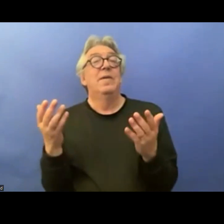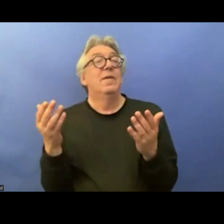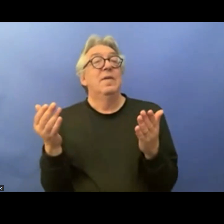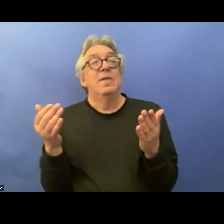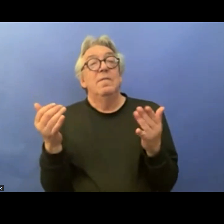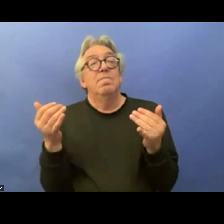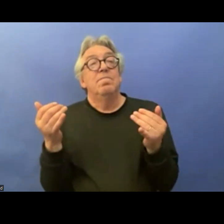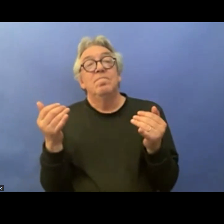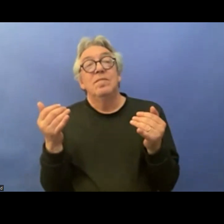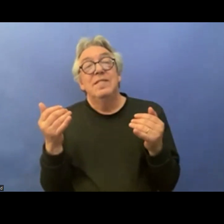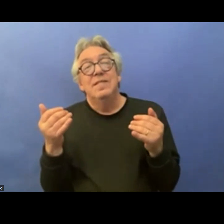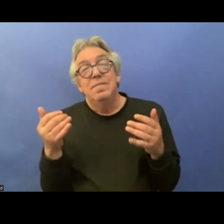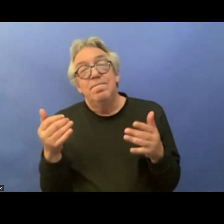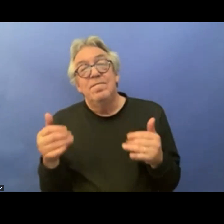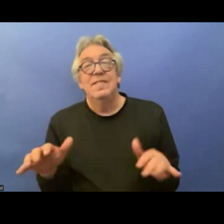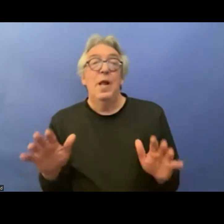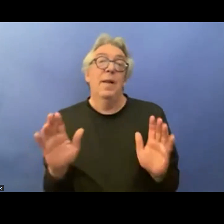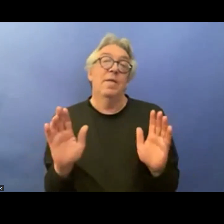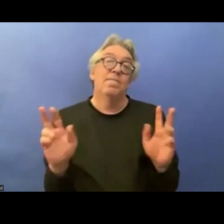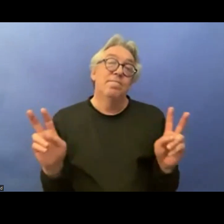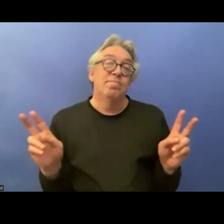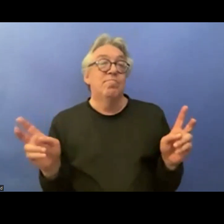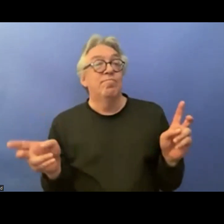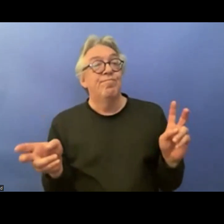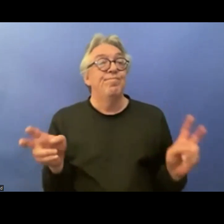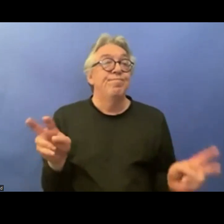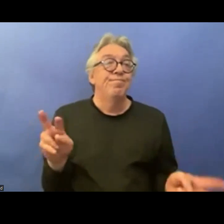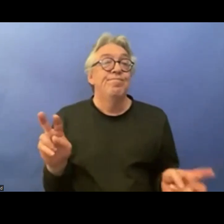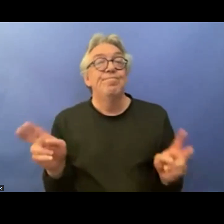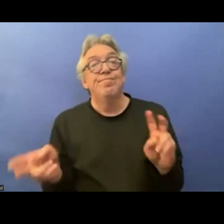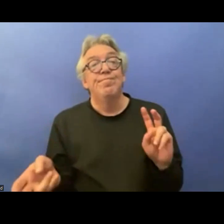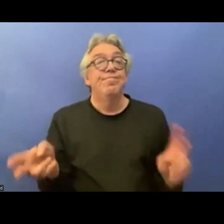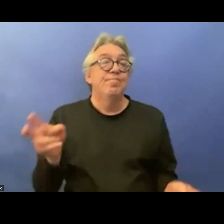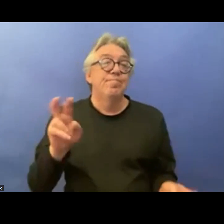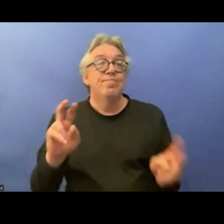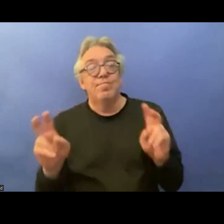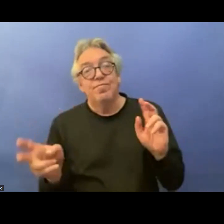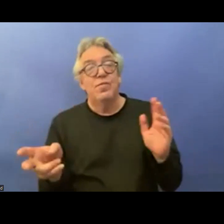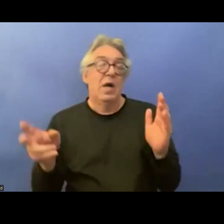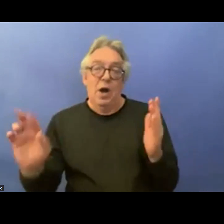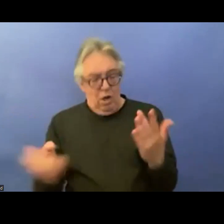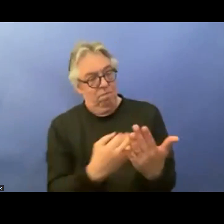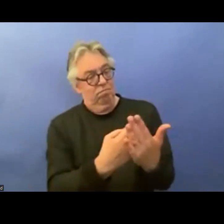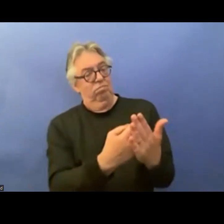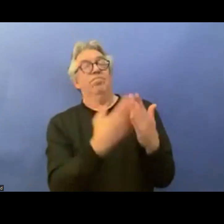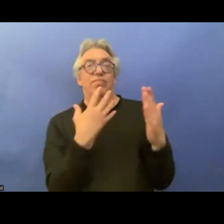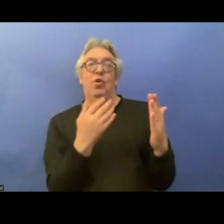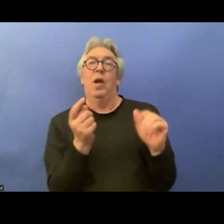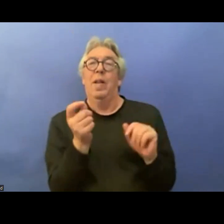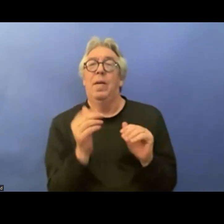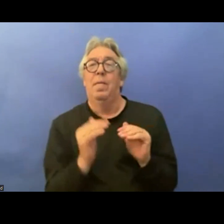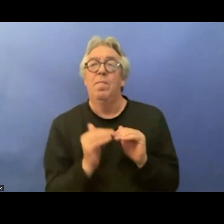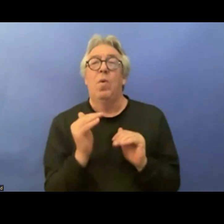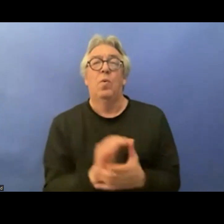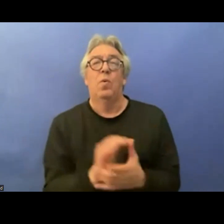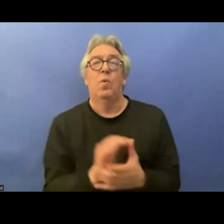document. So when we have a